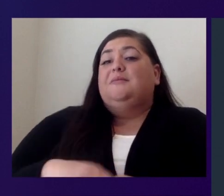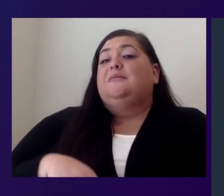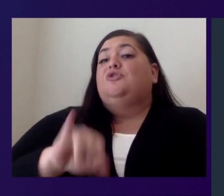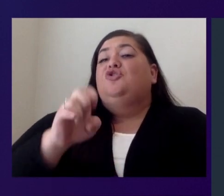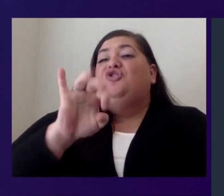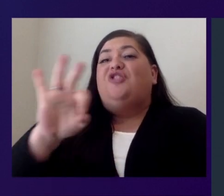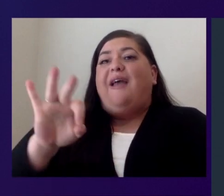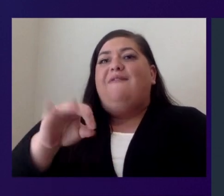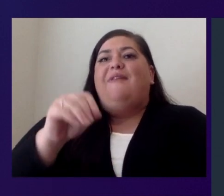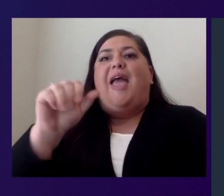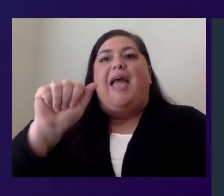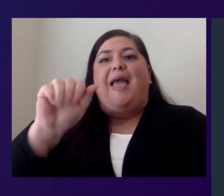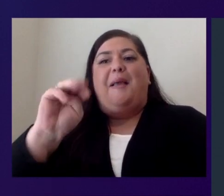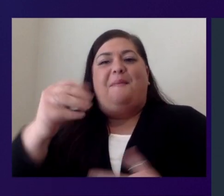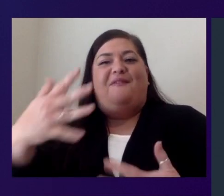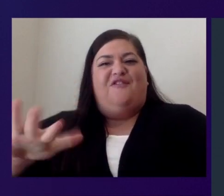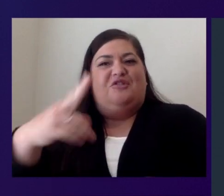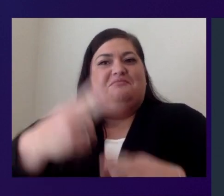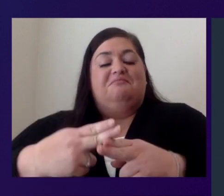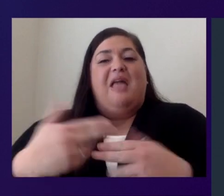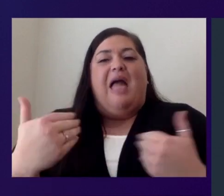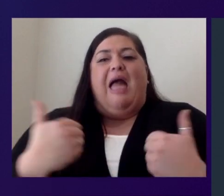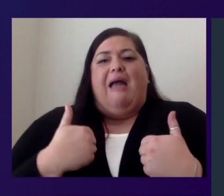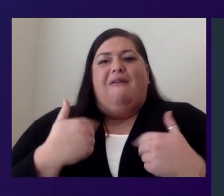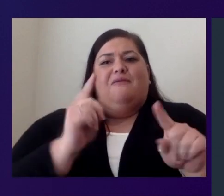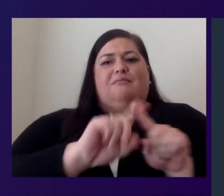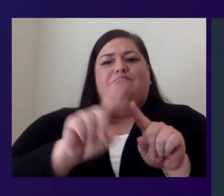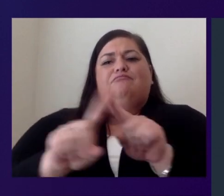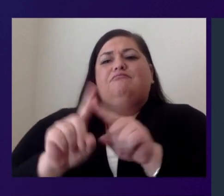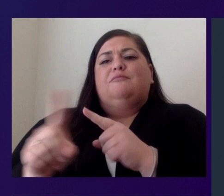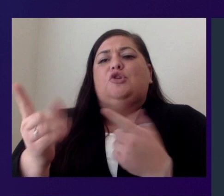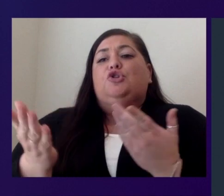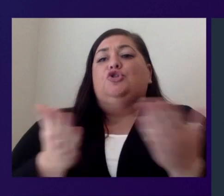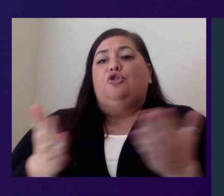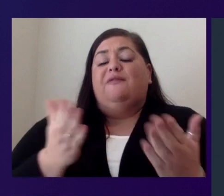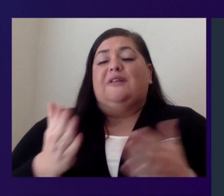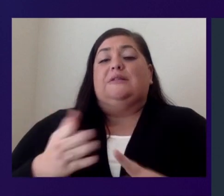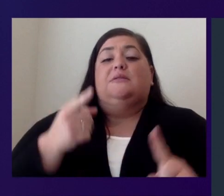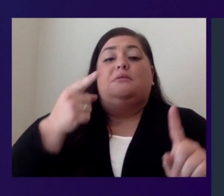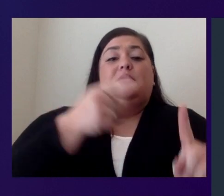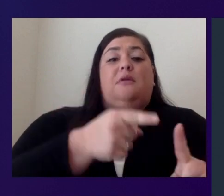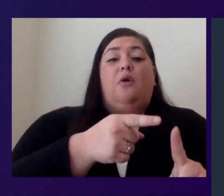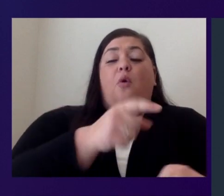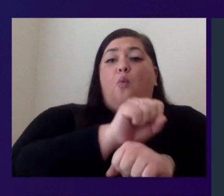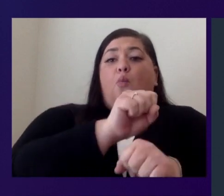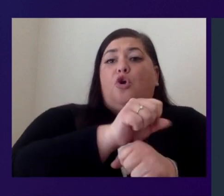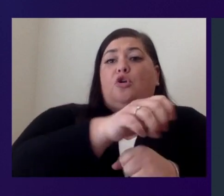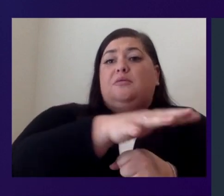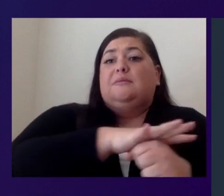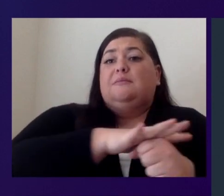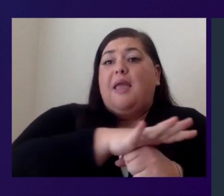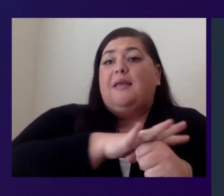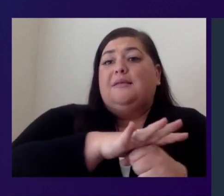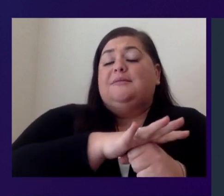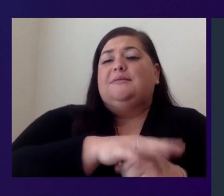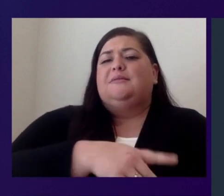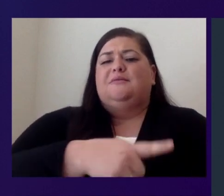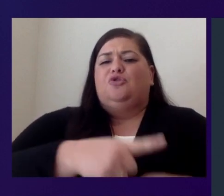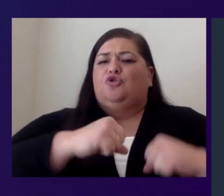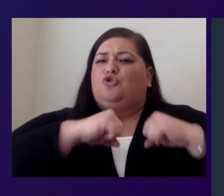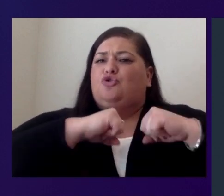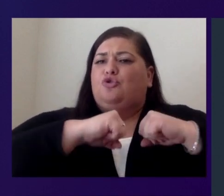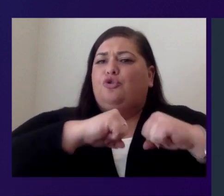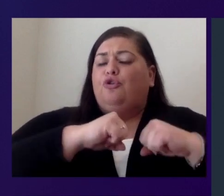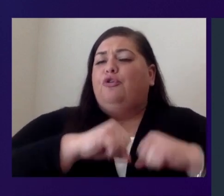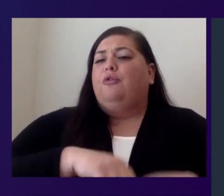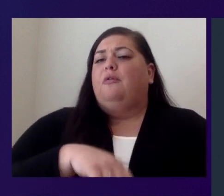got a few different services, right? One, with our native services, we've got Workspaces, our secure virtual